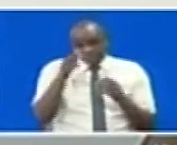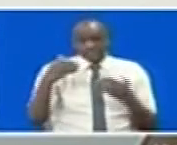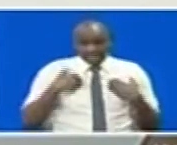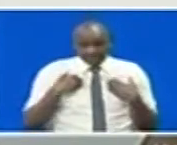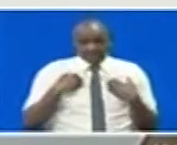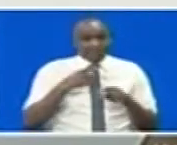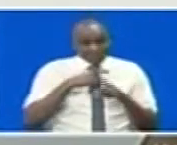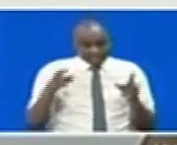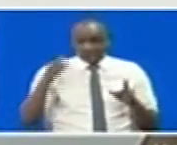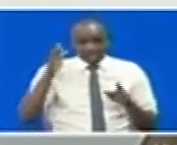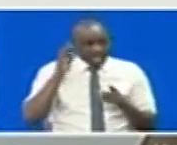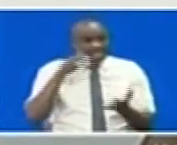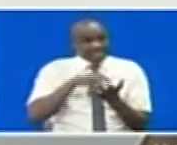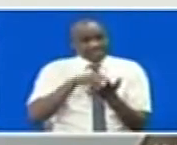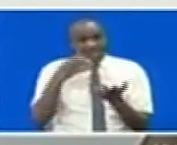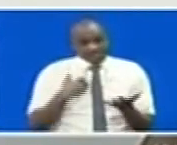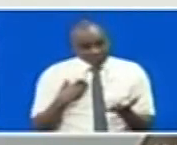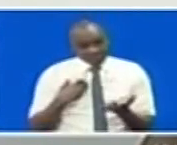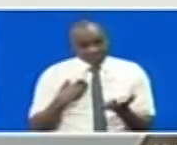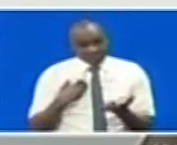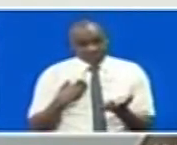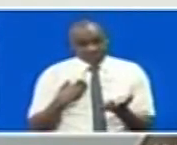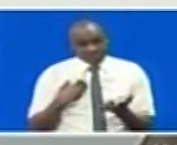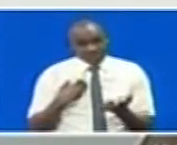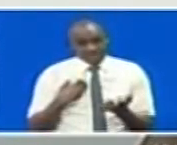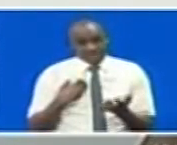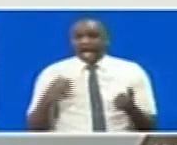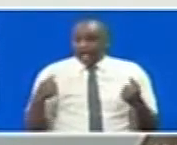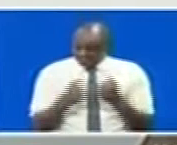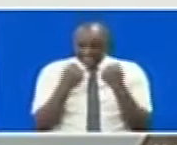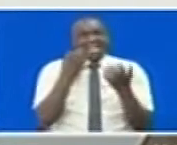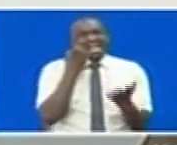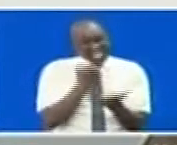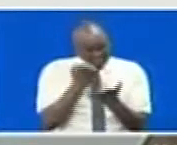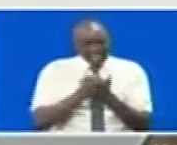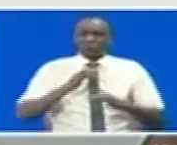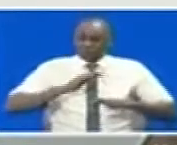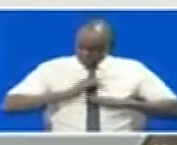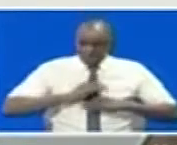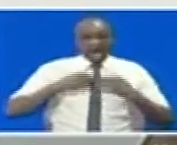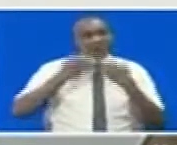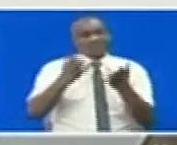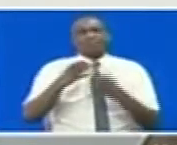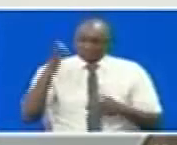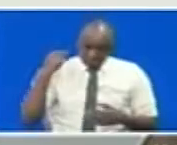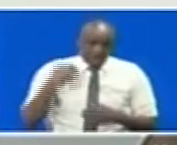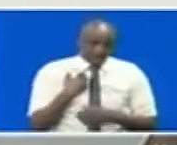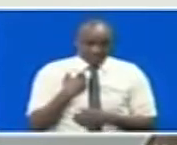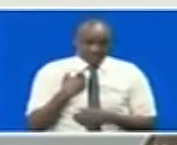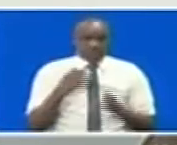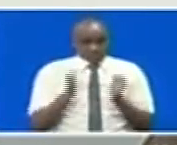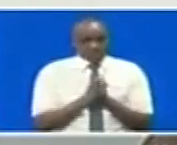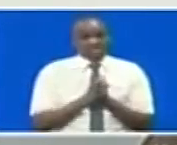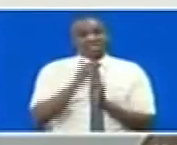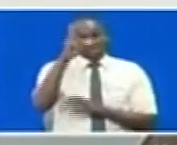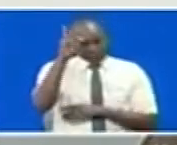have been cases where sufficient evidence have been presented to the director